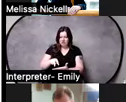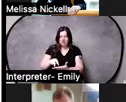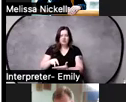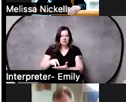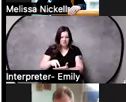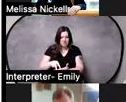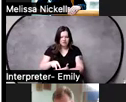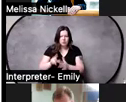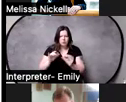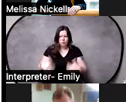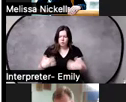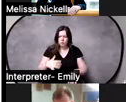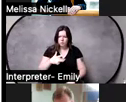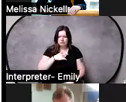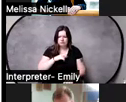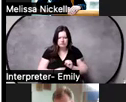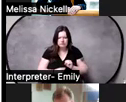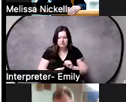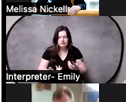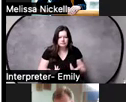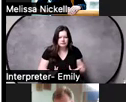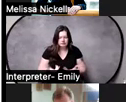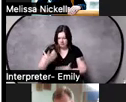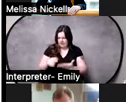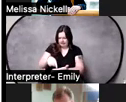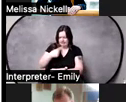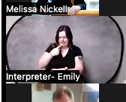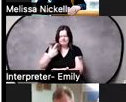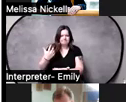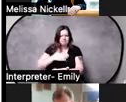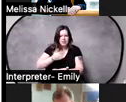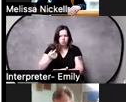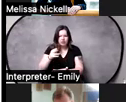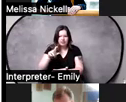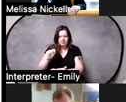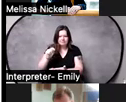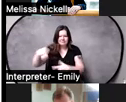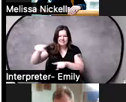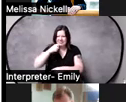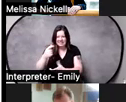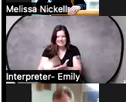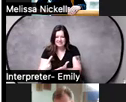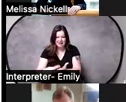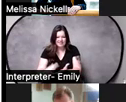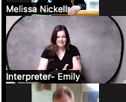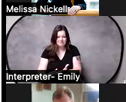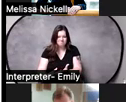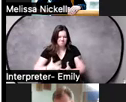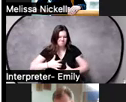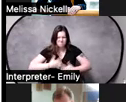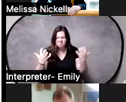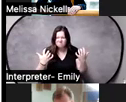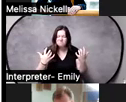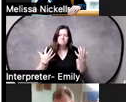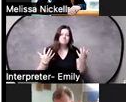an email back that tells you that your grant was not discussed, and that can really set you off. I tell people that if I get